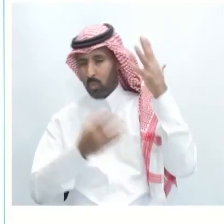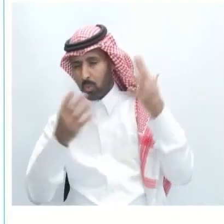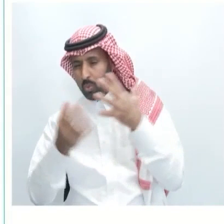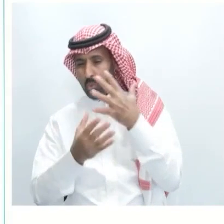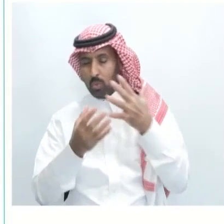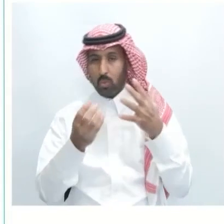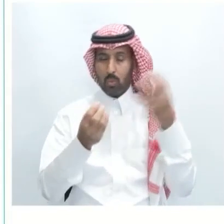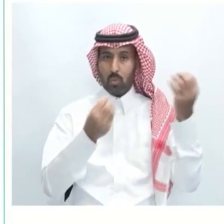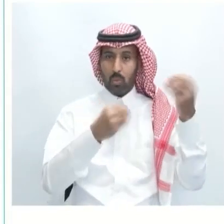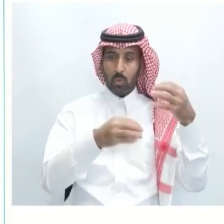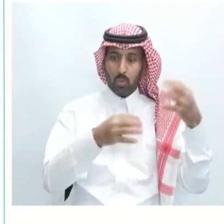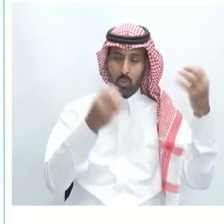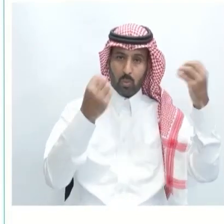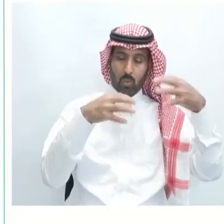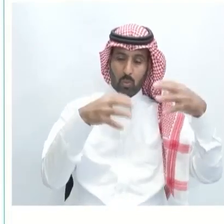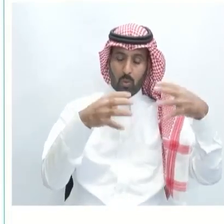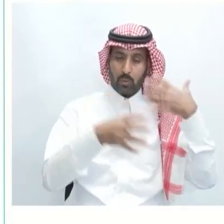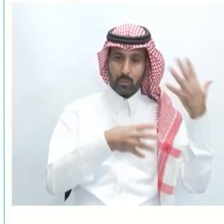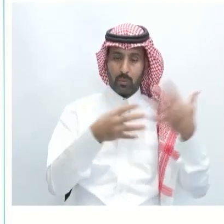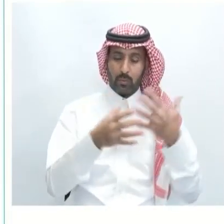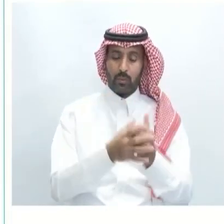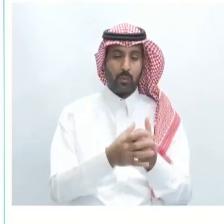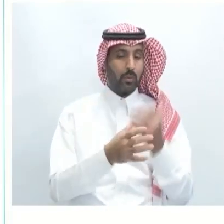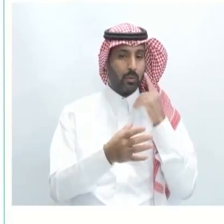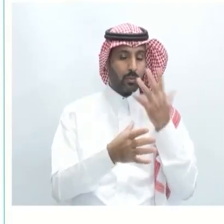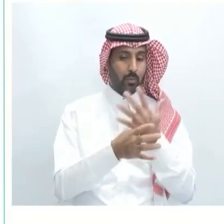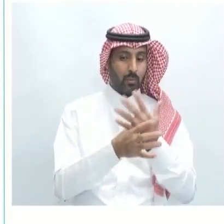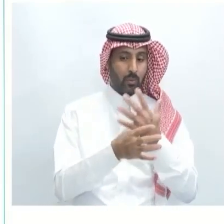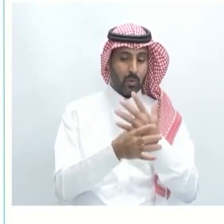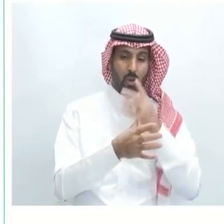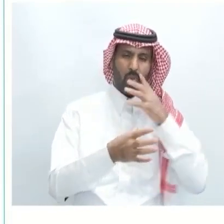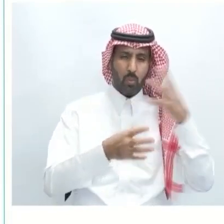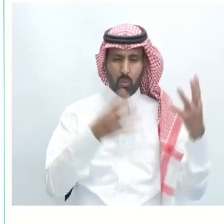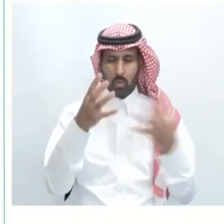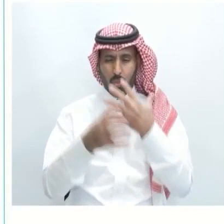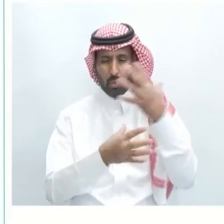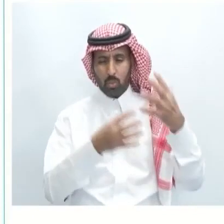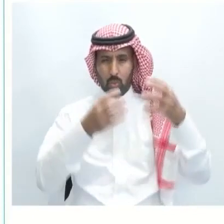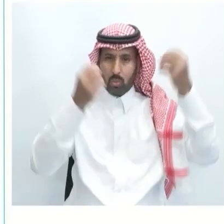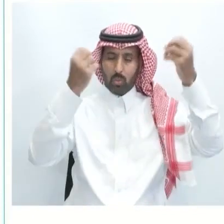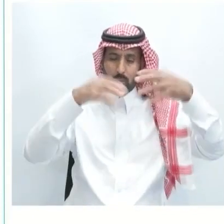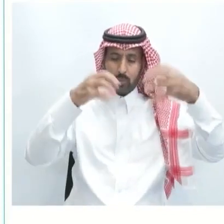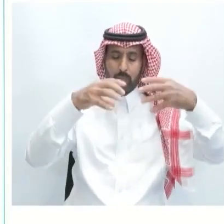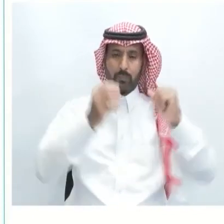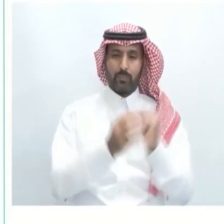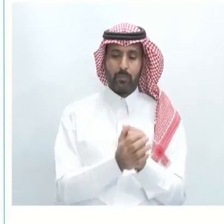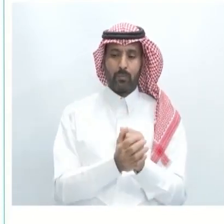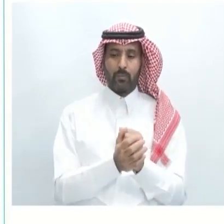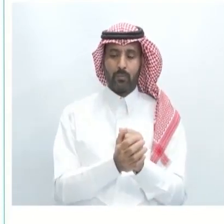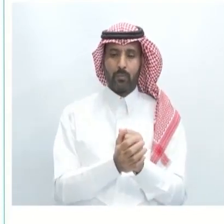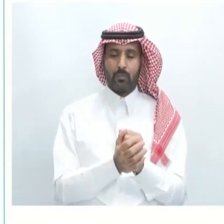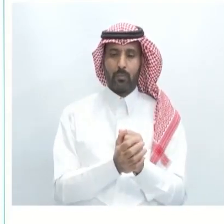here, yes, very good. Because of the storm, not because the storm, because of